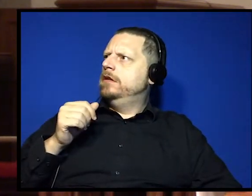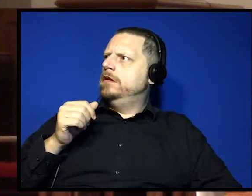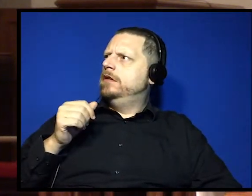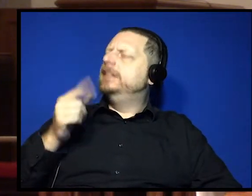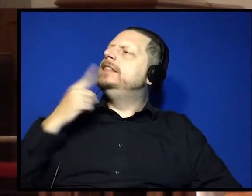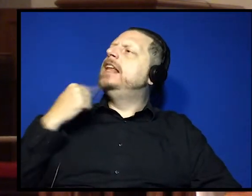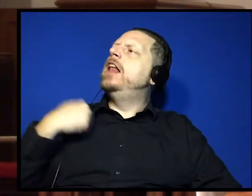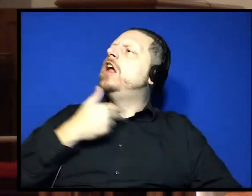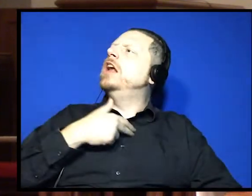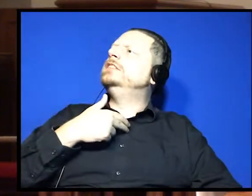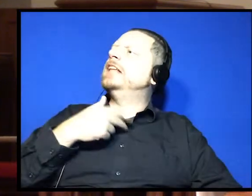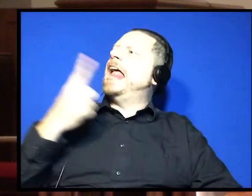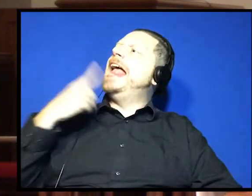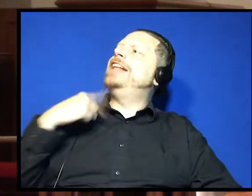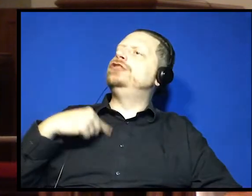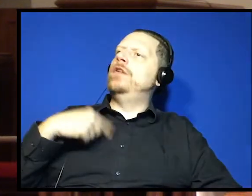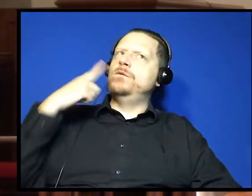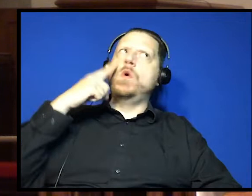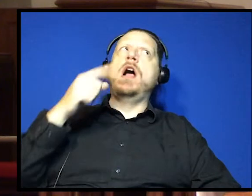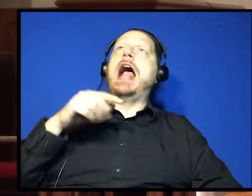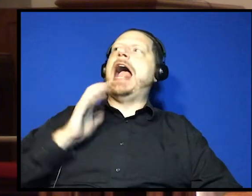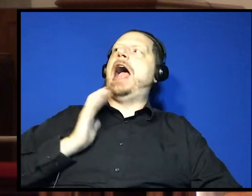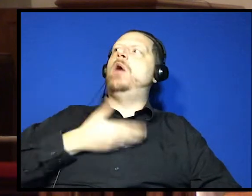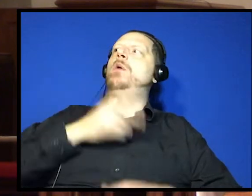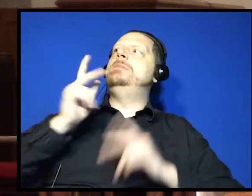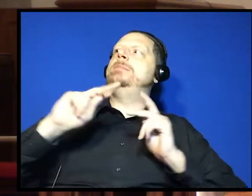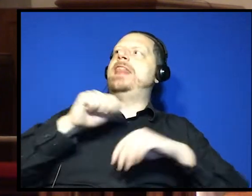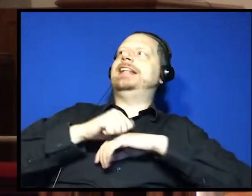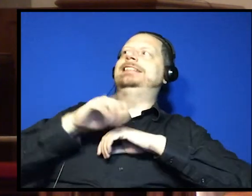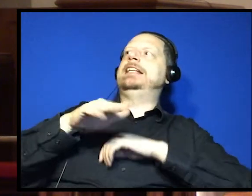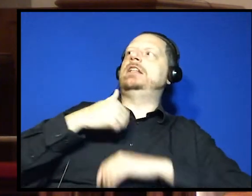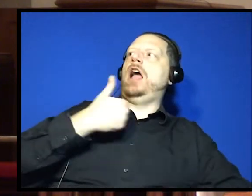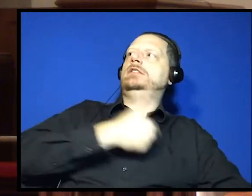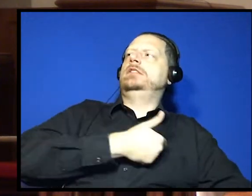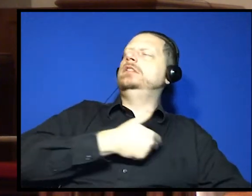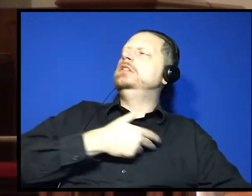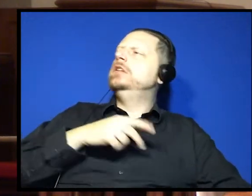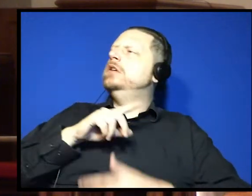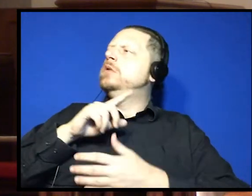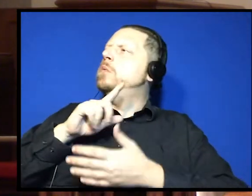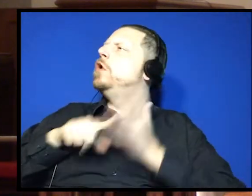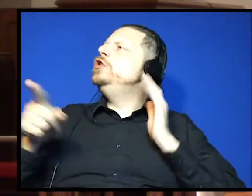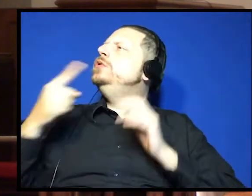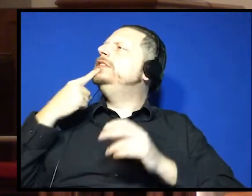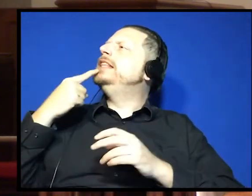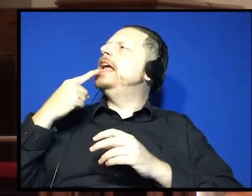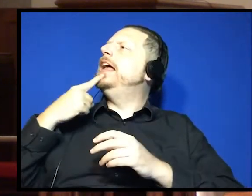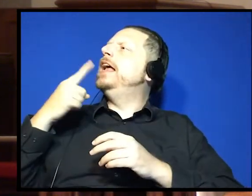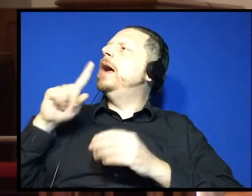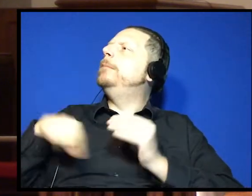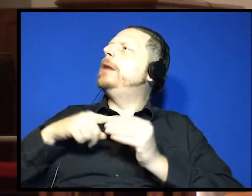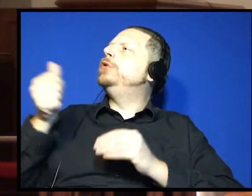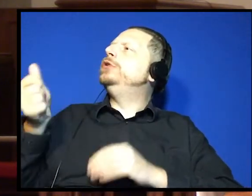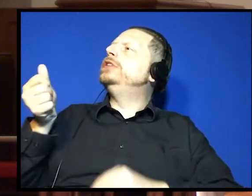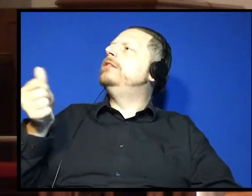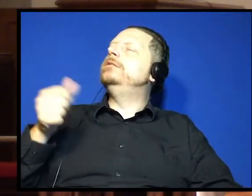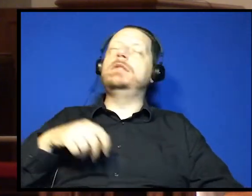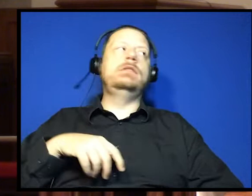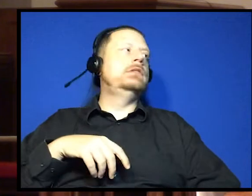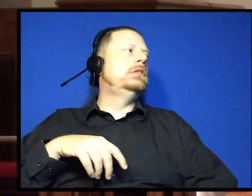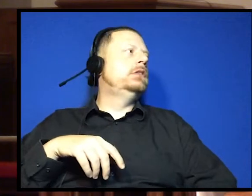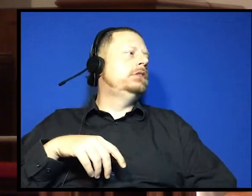us have an answer for those who sent us. What do you say about yourself?" He